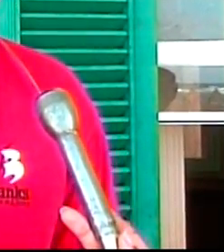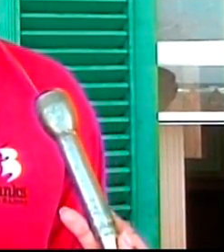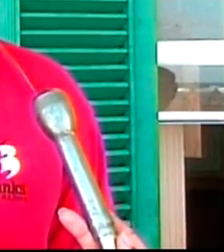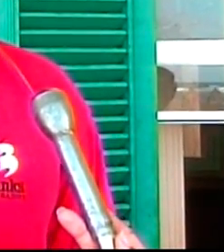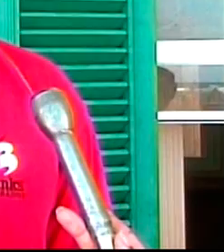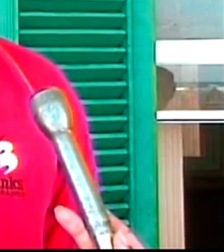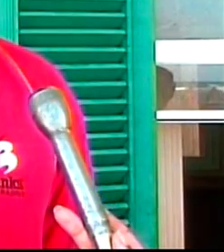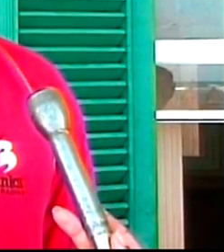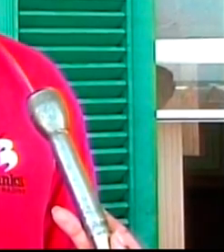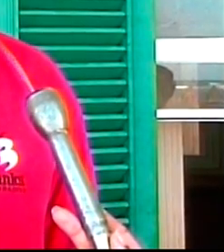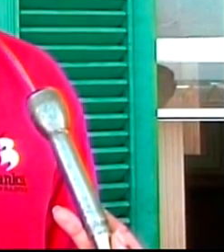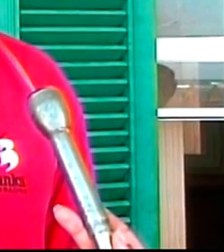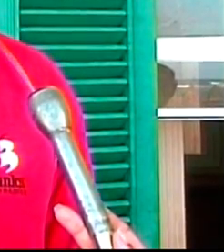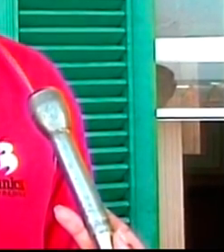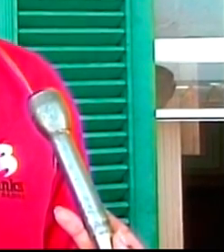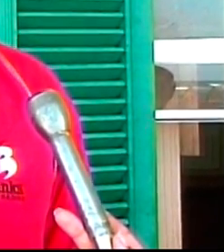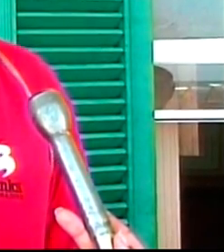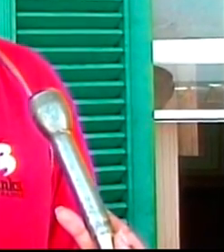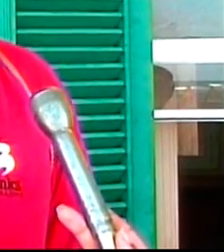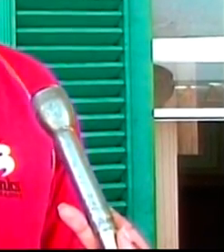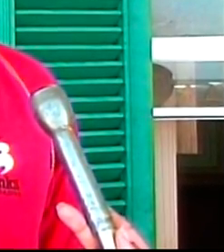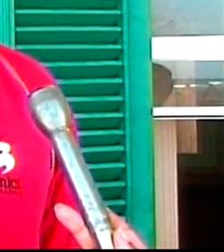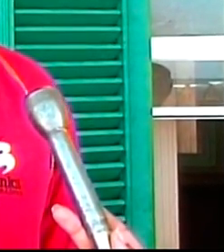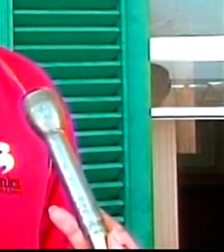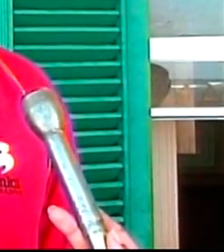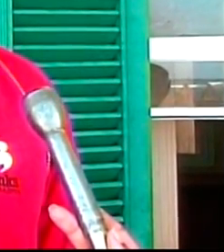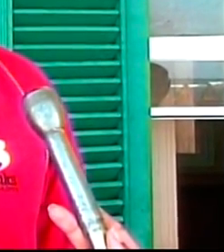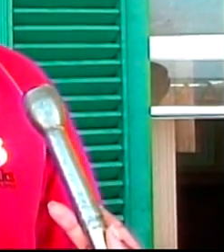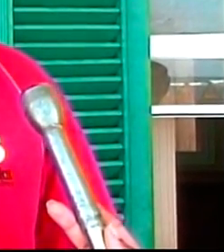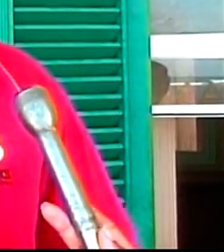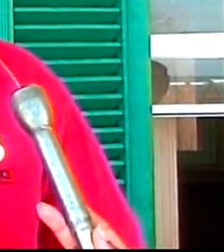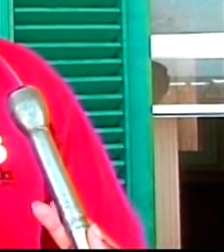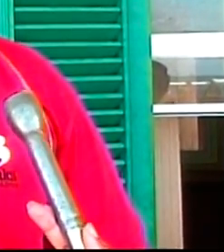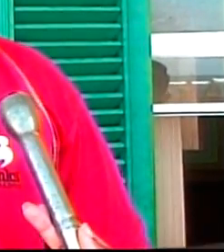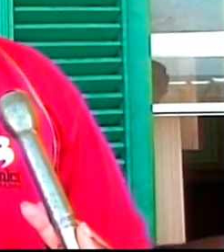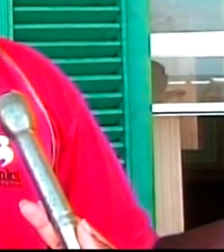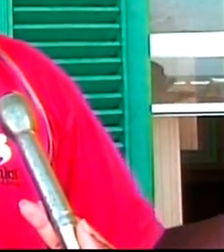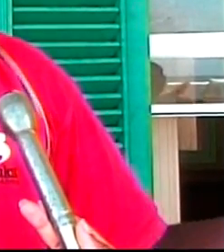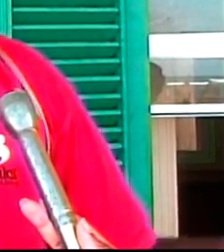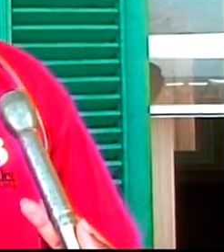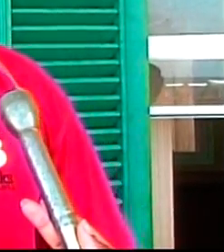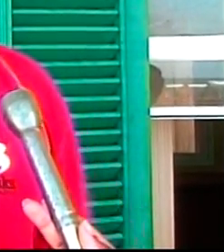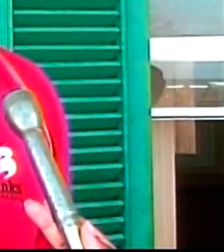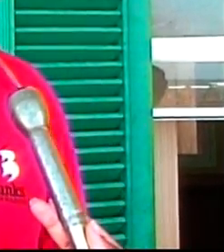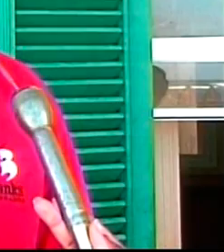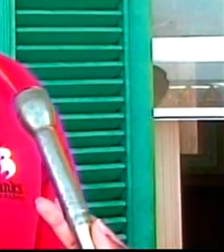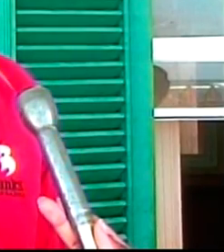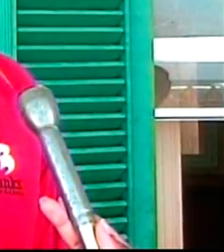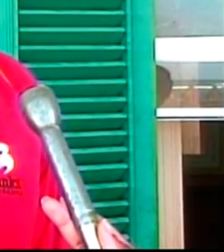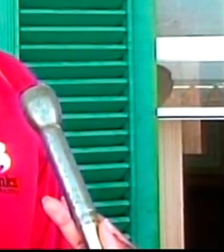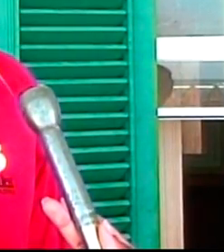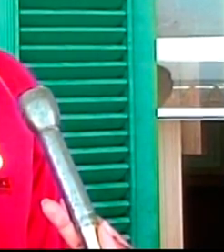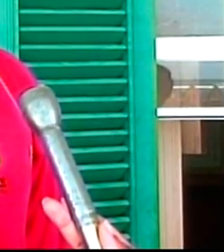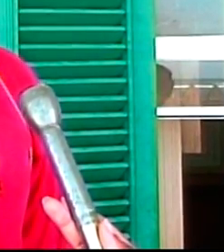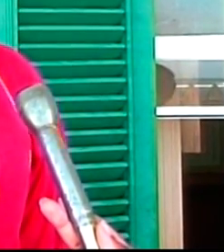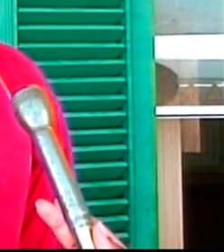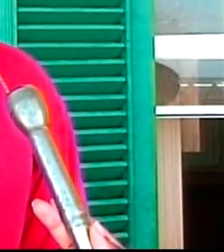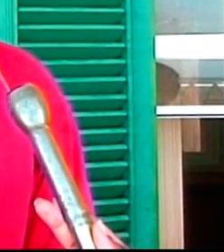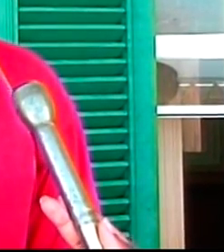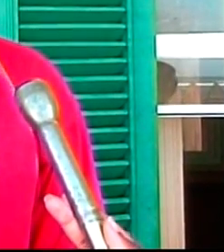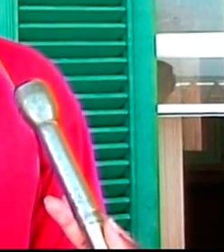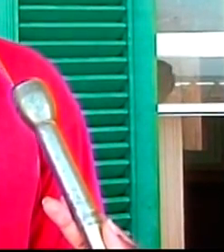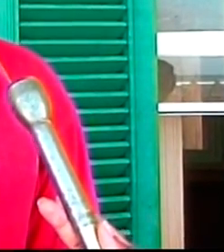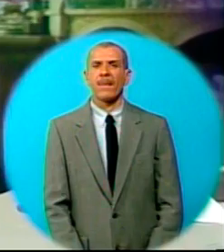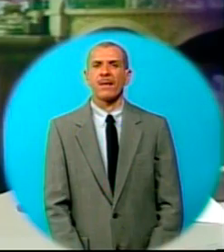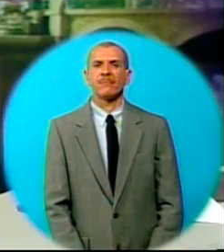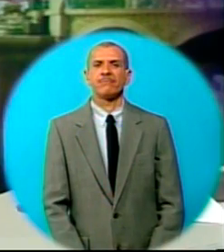if the kilo young ones, I do feeding them up for the next year anyhow. The fisherman believes that more thought should have been given before making the decision to open the